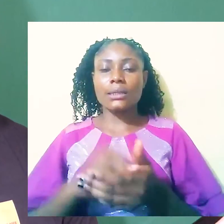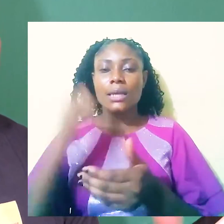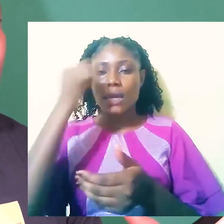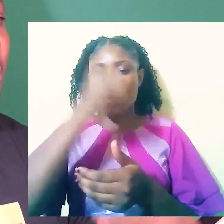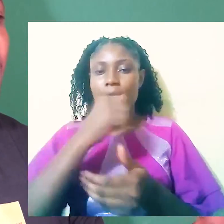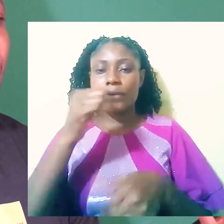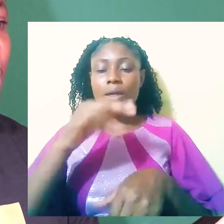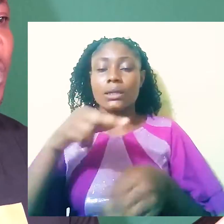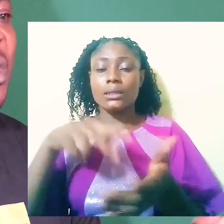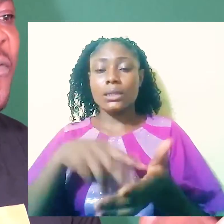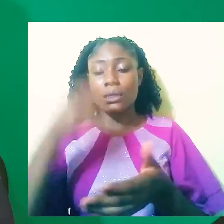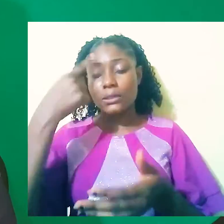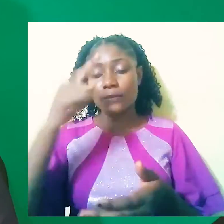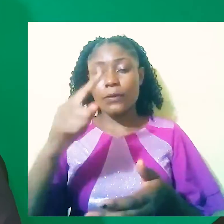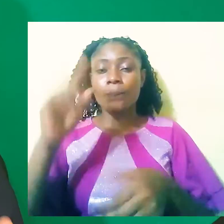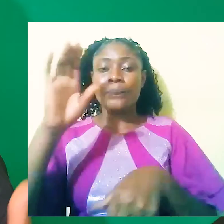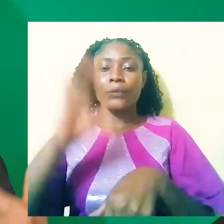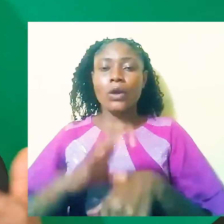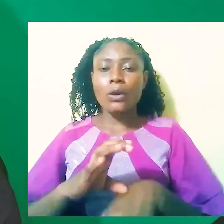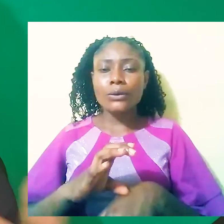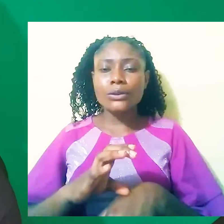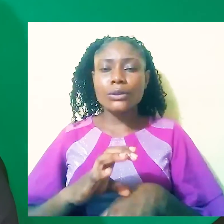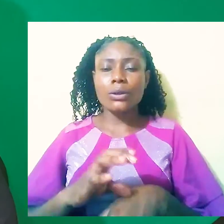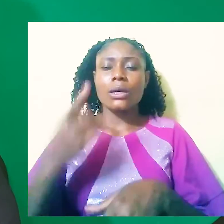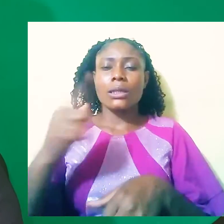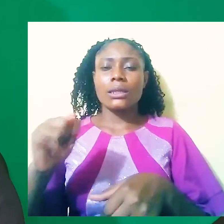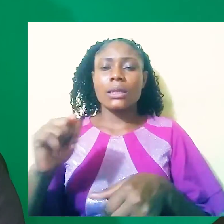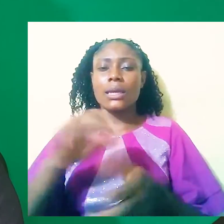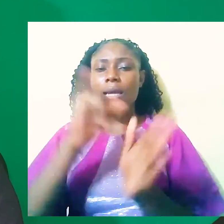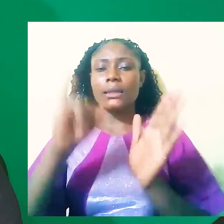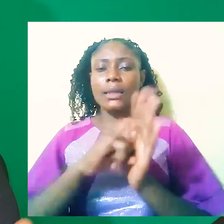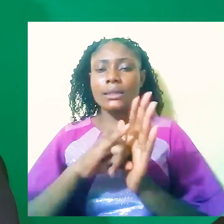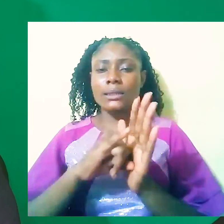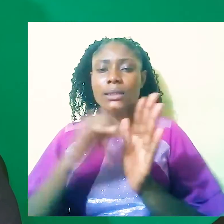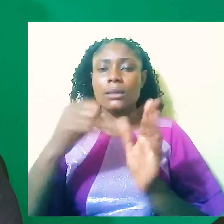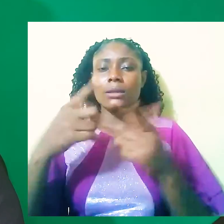it has upon virtually everything that Africa stands